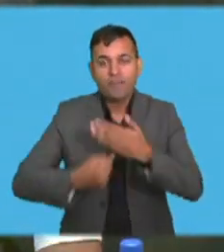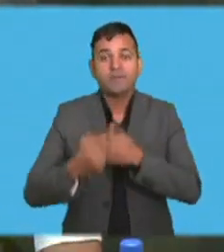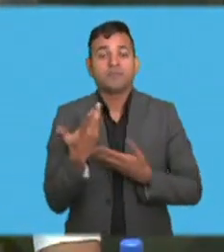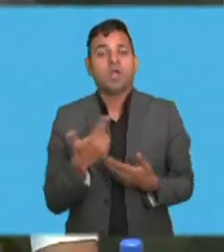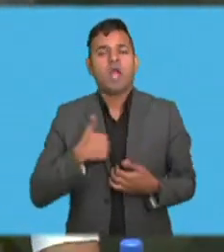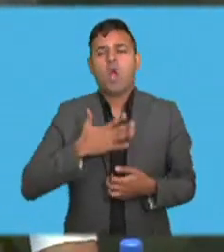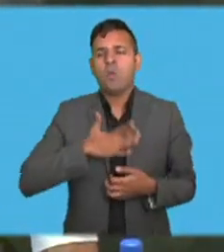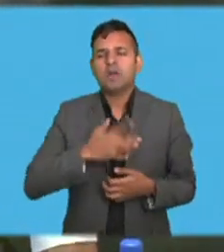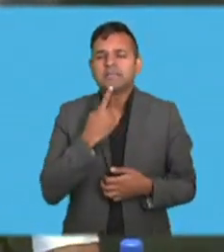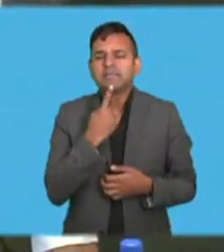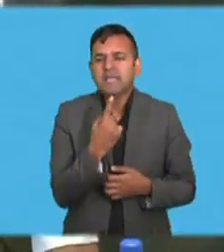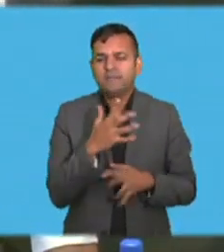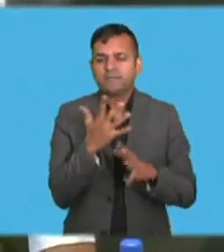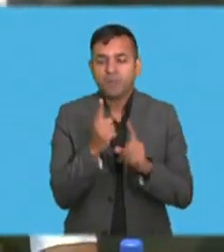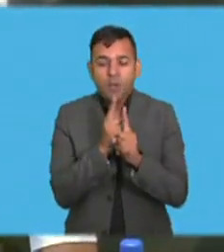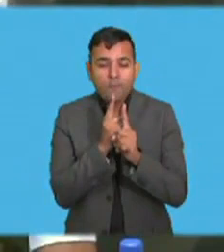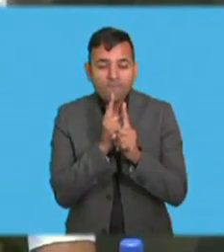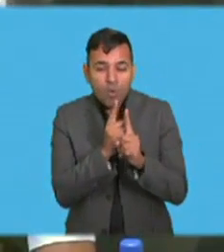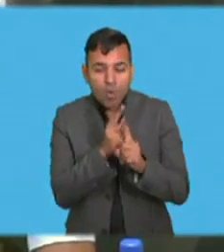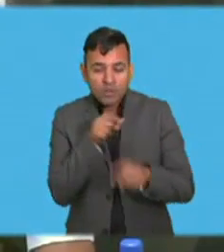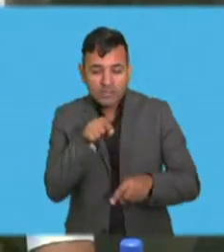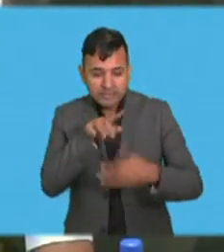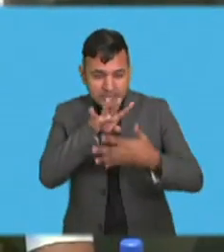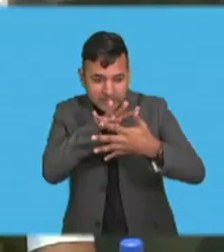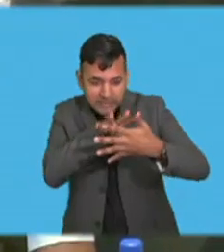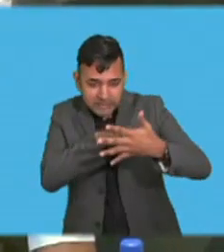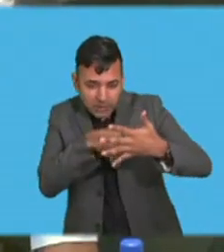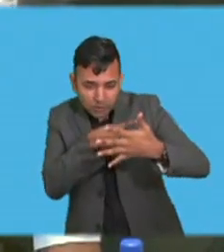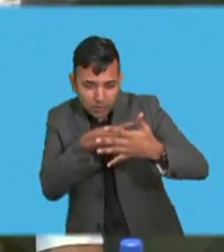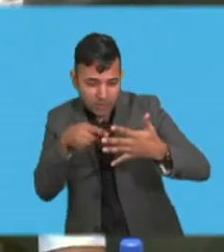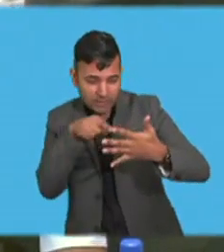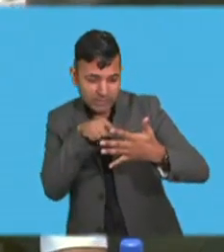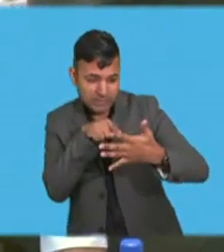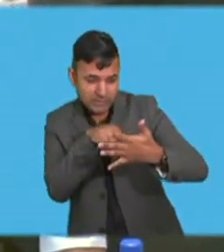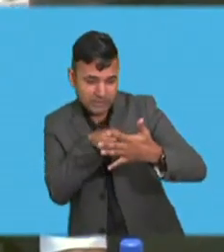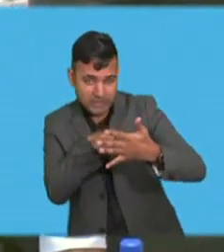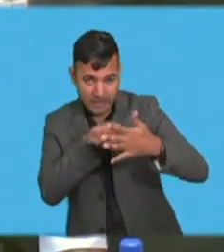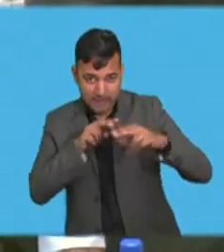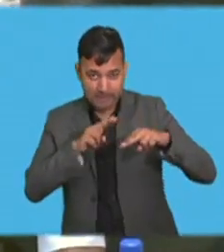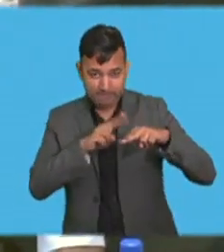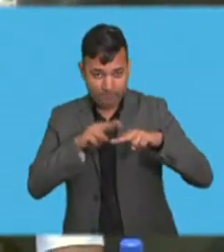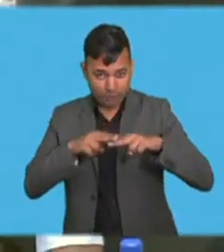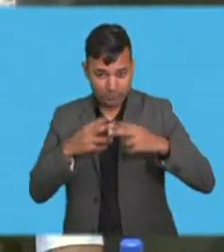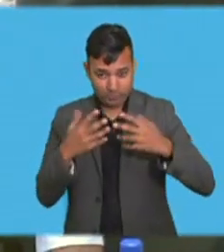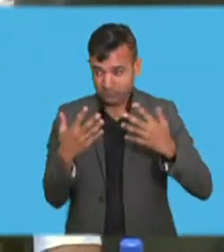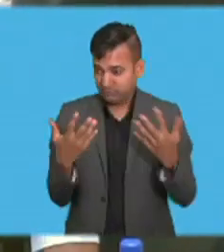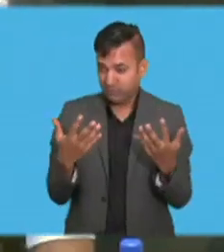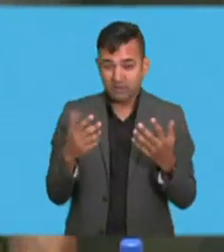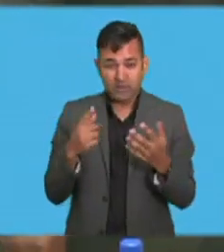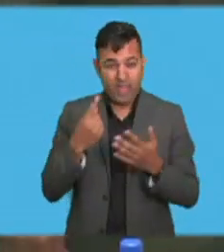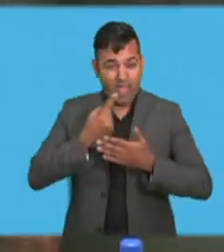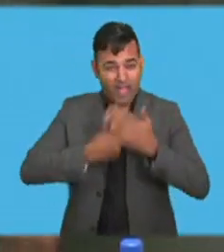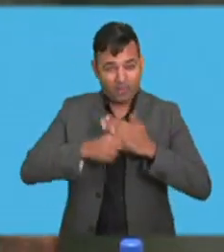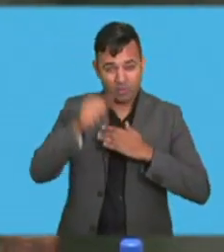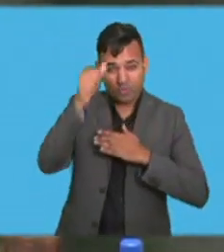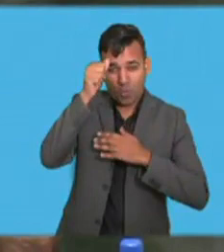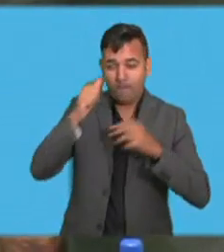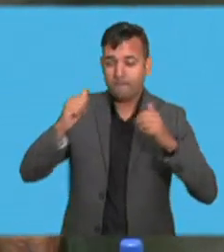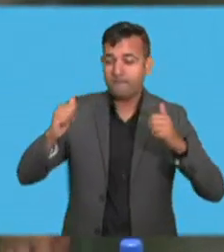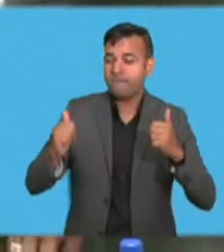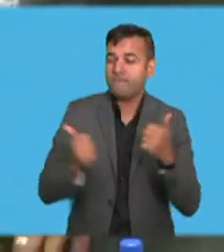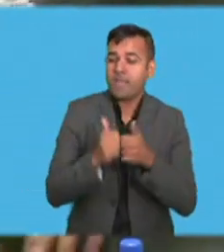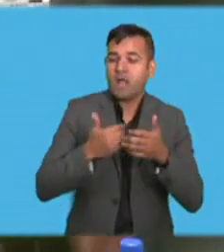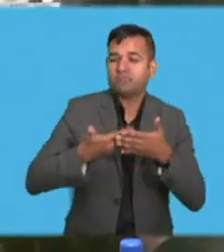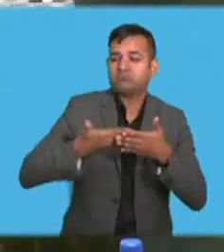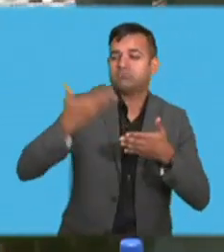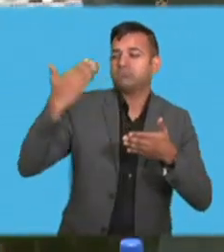trends lately in Fiji. A lot of times during cyclone seasons, we focus only on cyclones